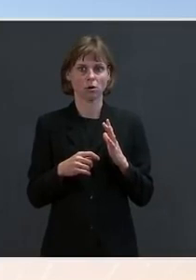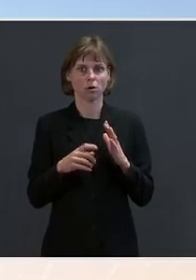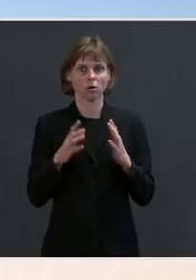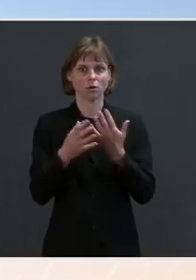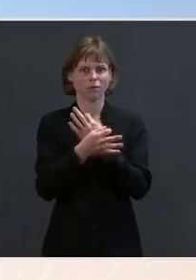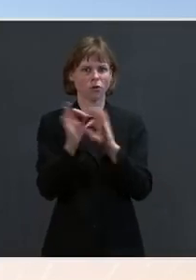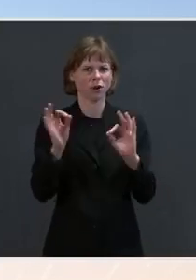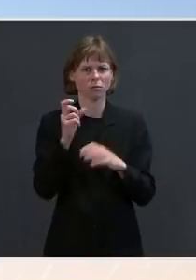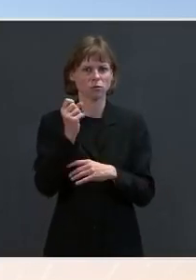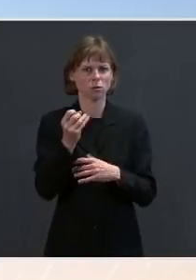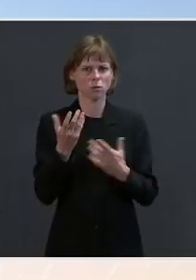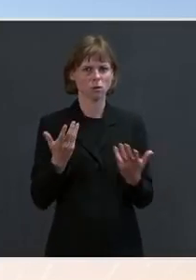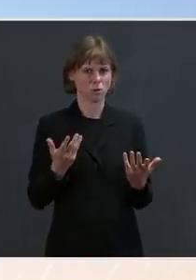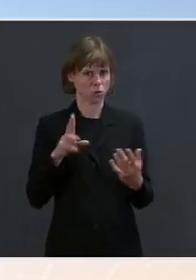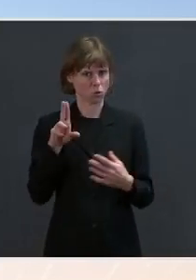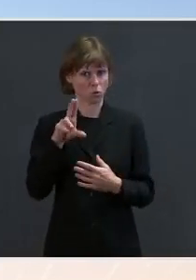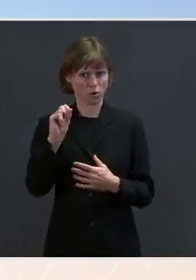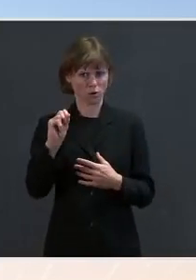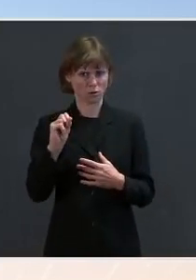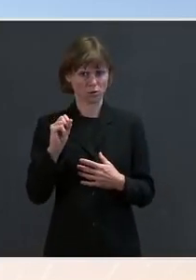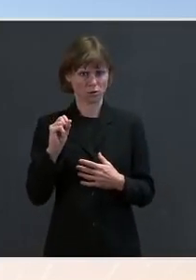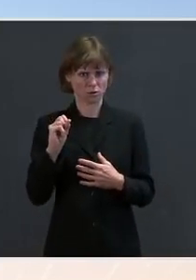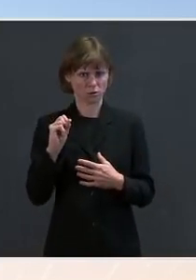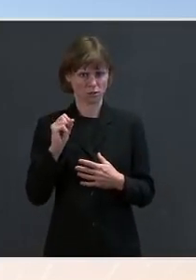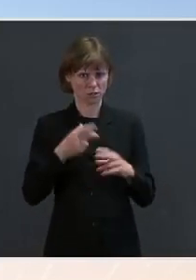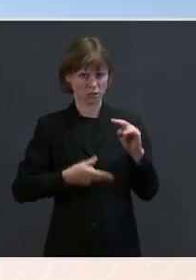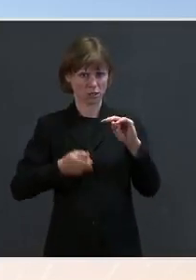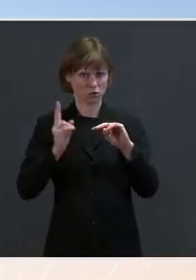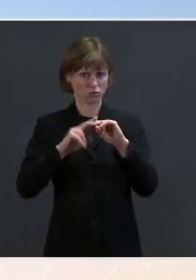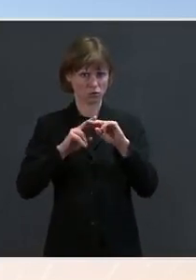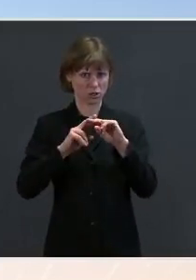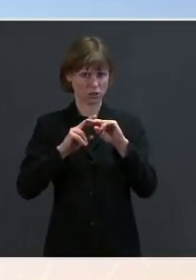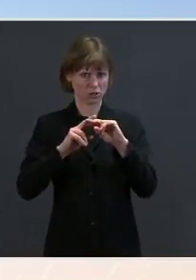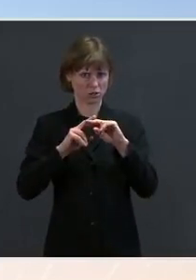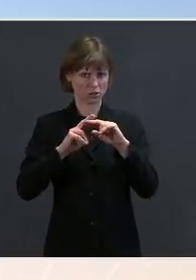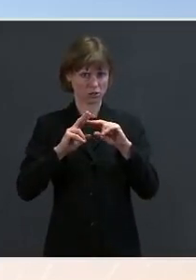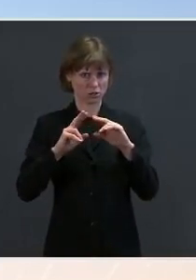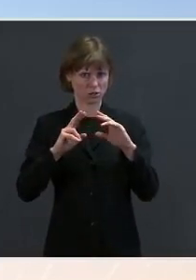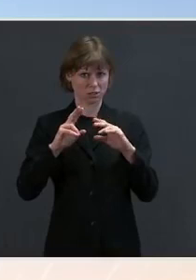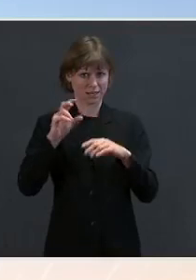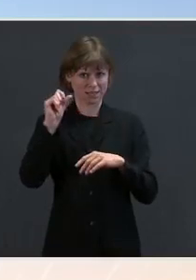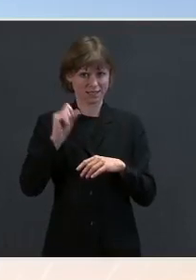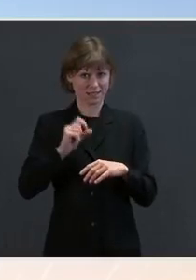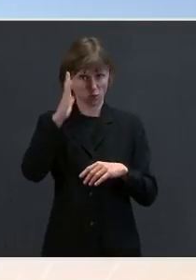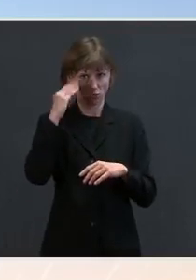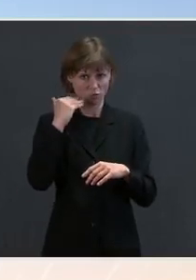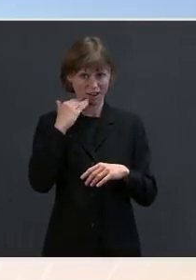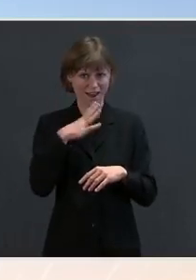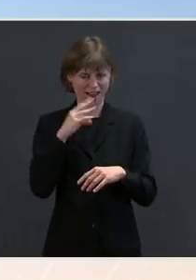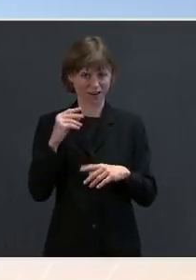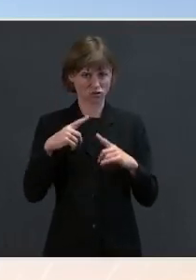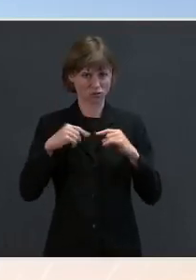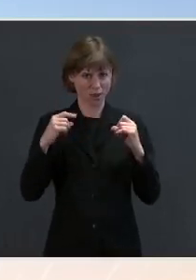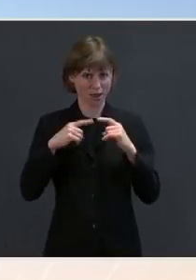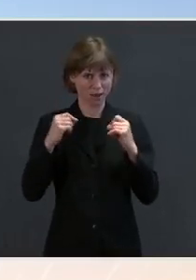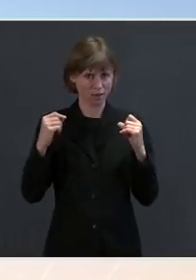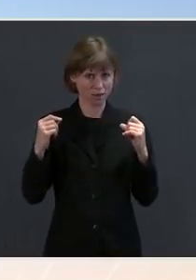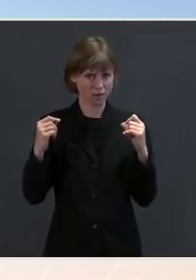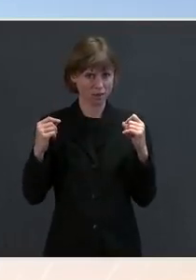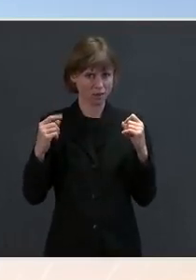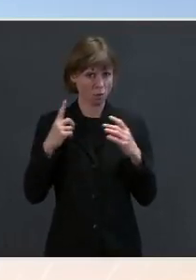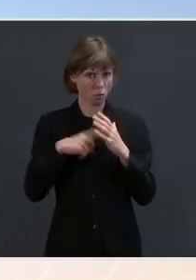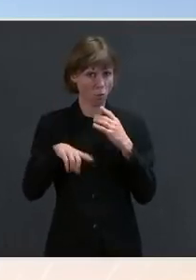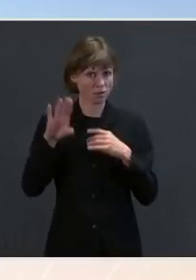So with the U.S. Academy increased the tension between South Korea and Japan, what's the Biden